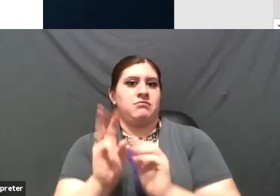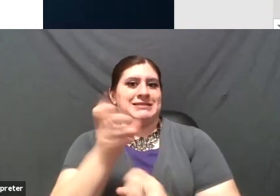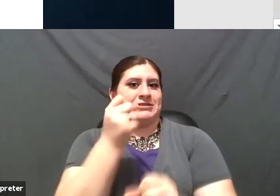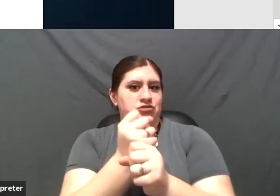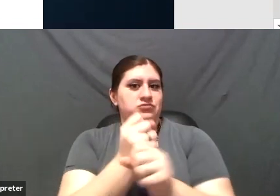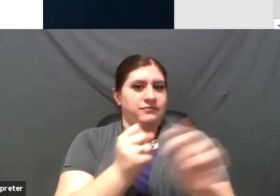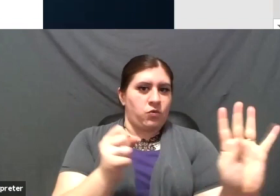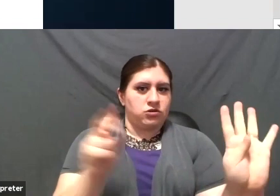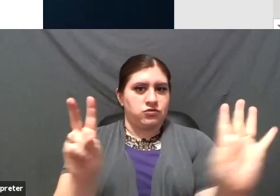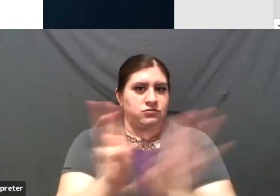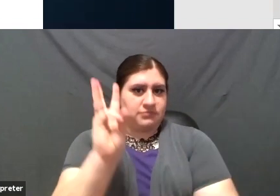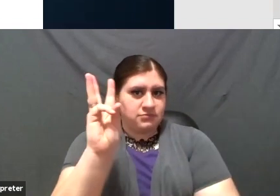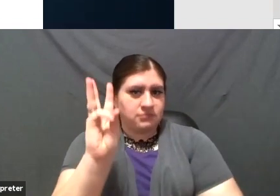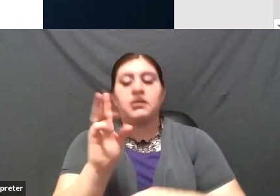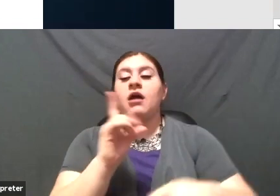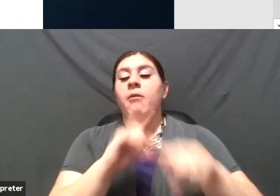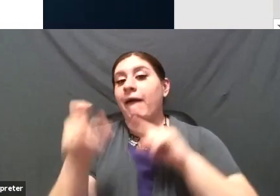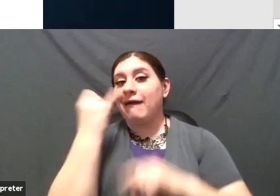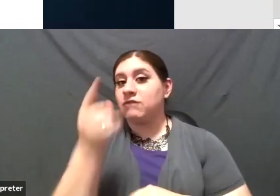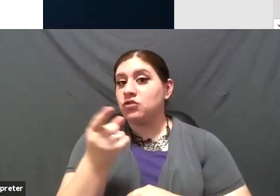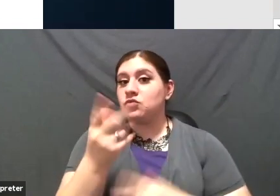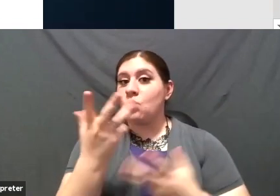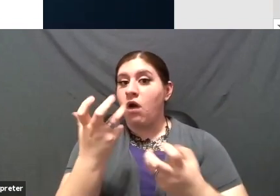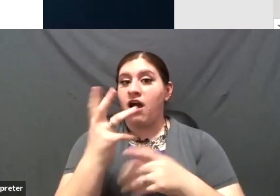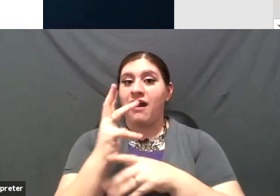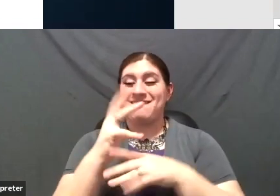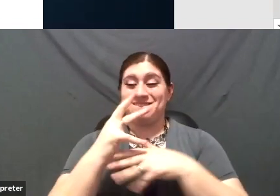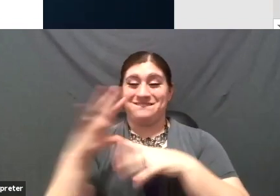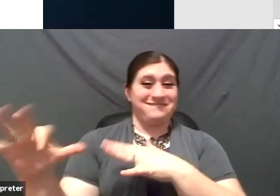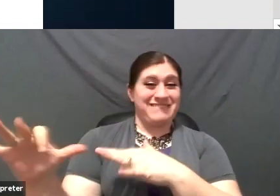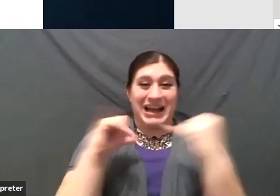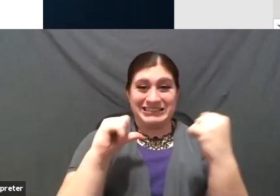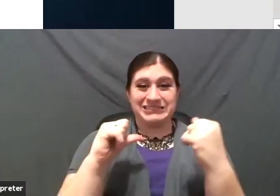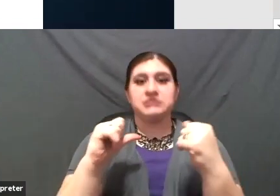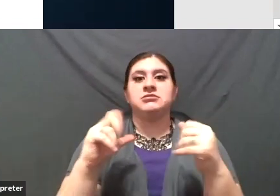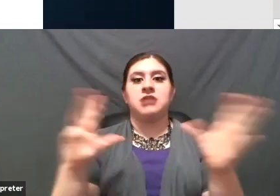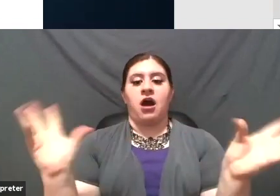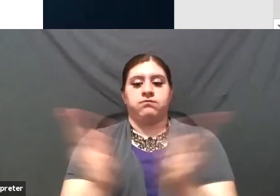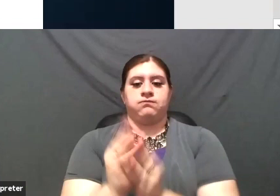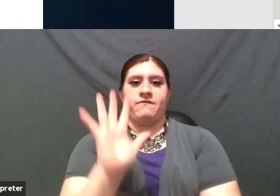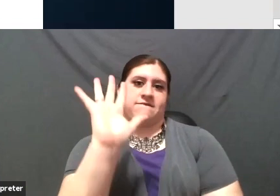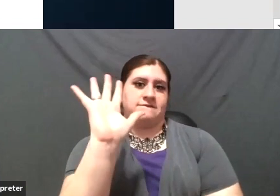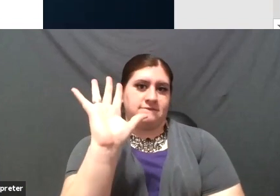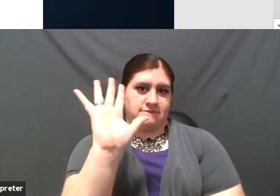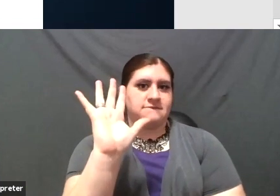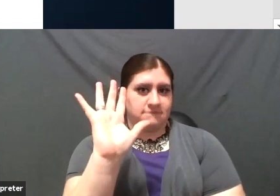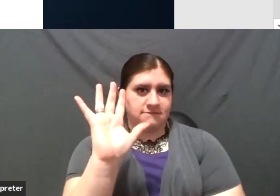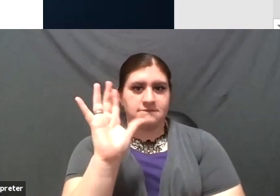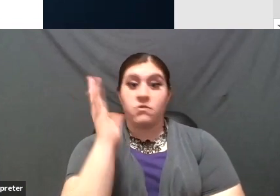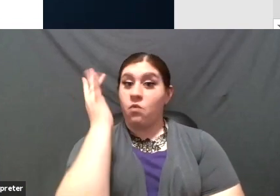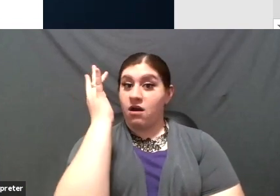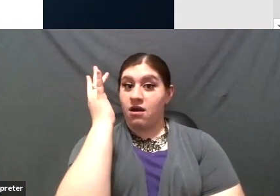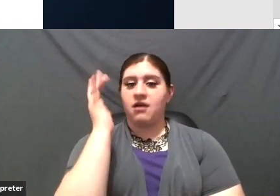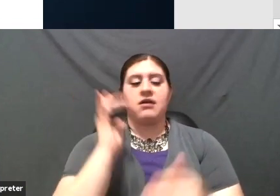that together. If you went for the accelerated program, you could do that in as little as 5, because what would